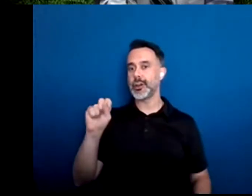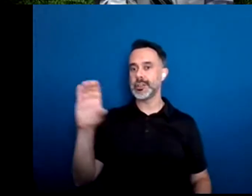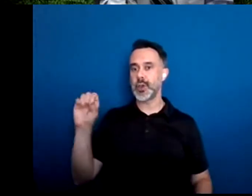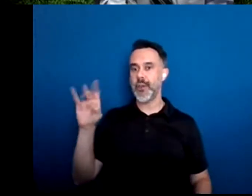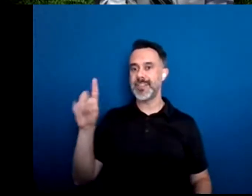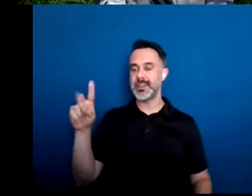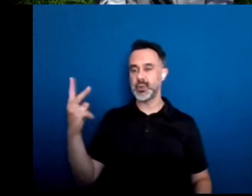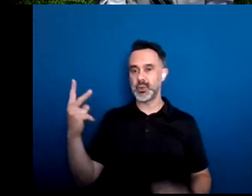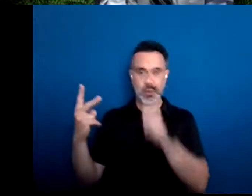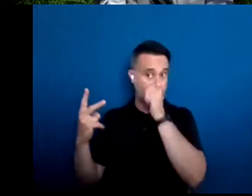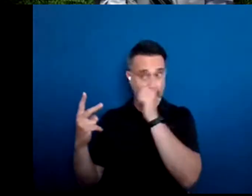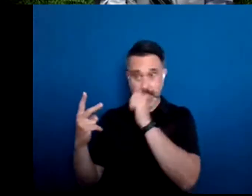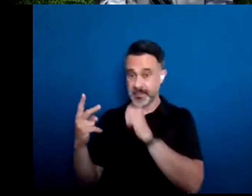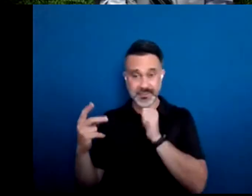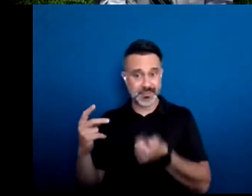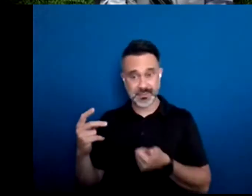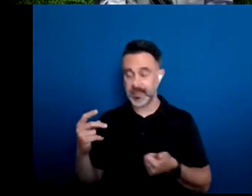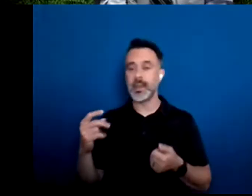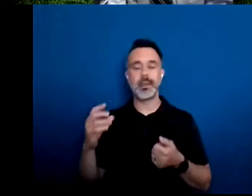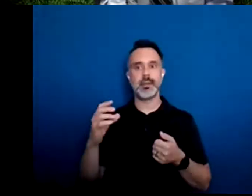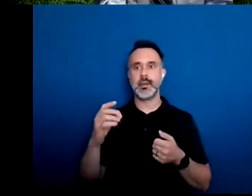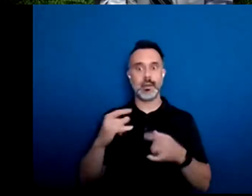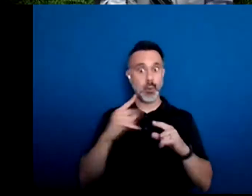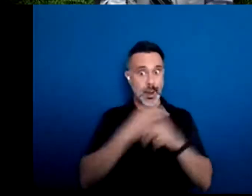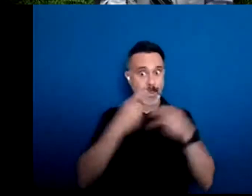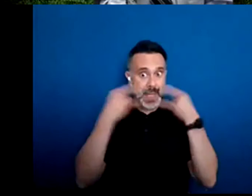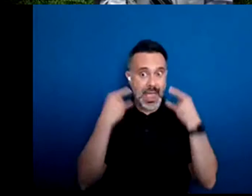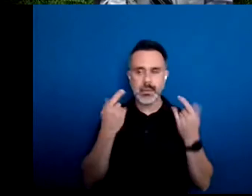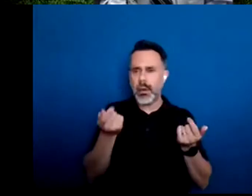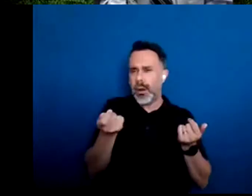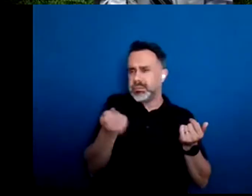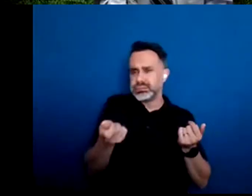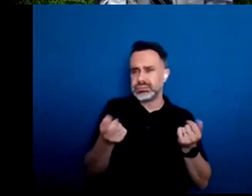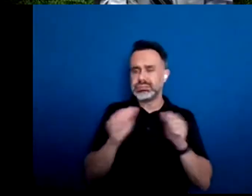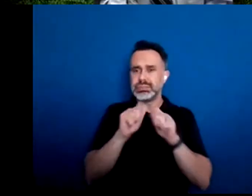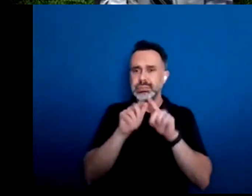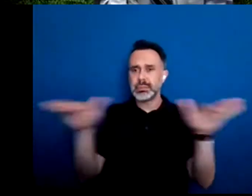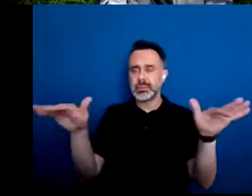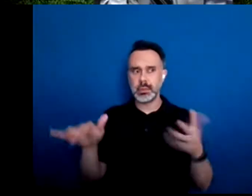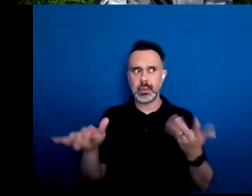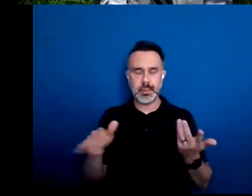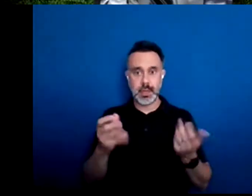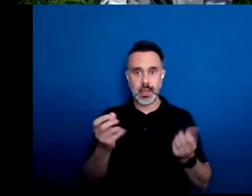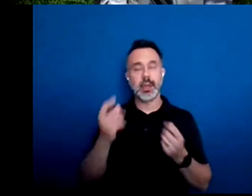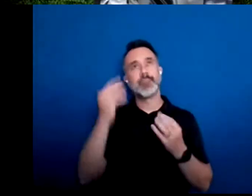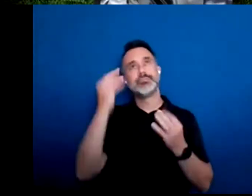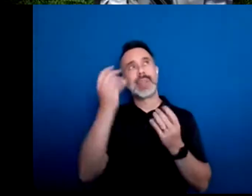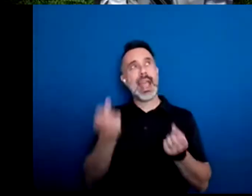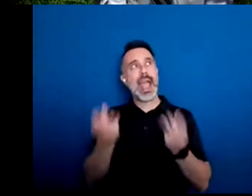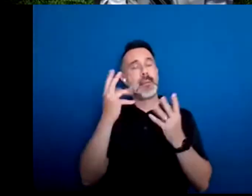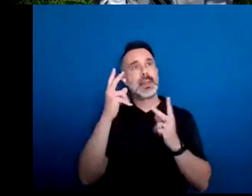flu. I can't think of how many patients that we actually admitted to the hospital with